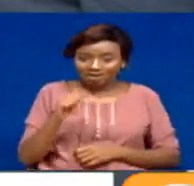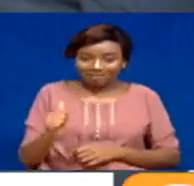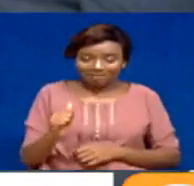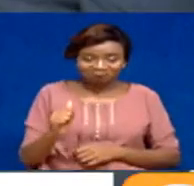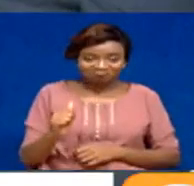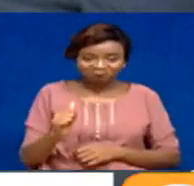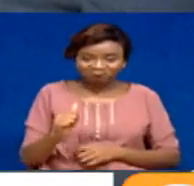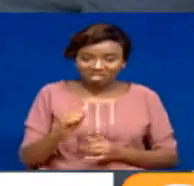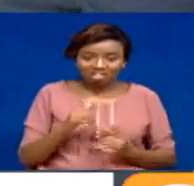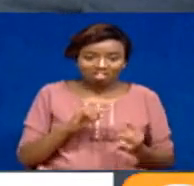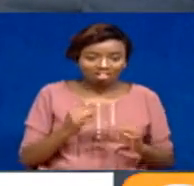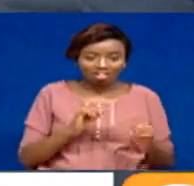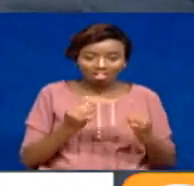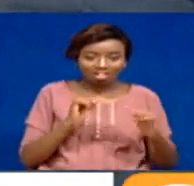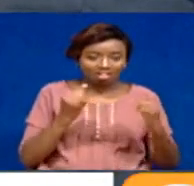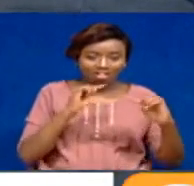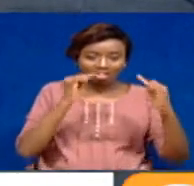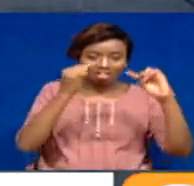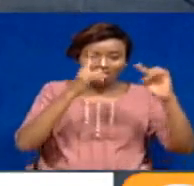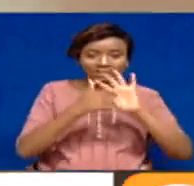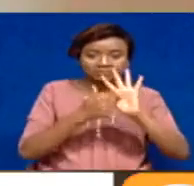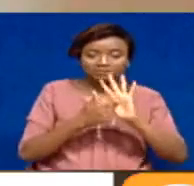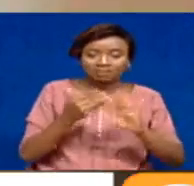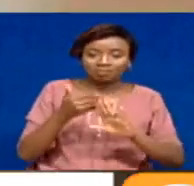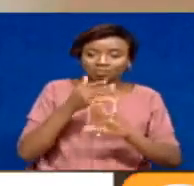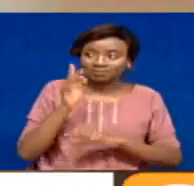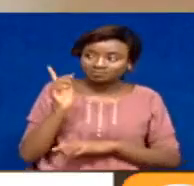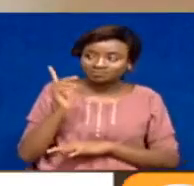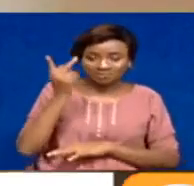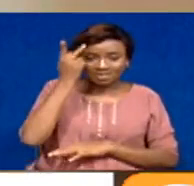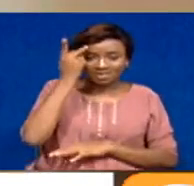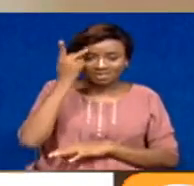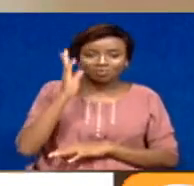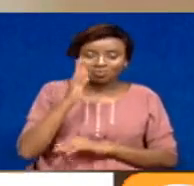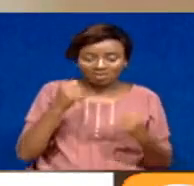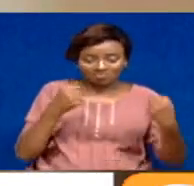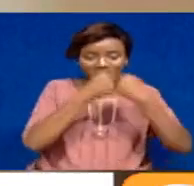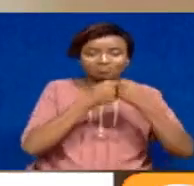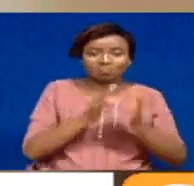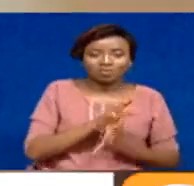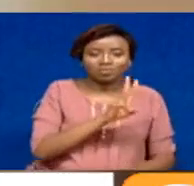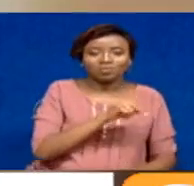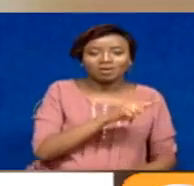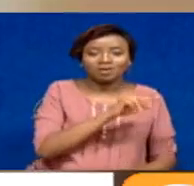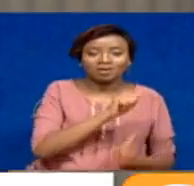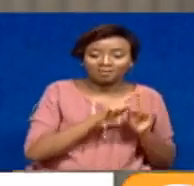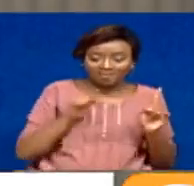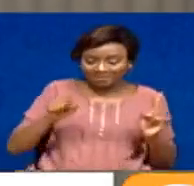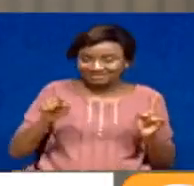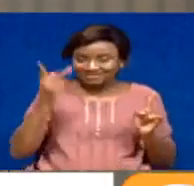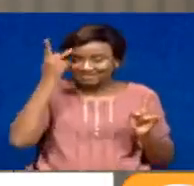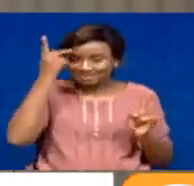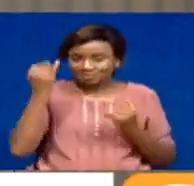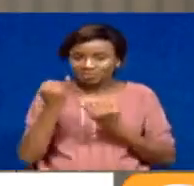for governorship. Jolted by the move, former Nairobi Governor Evans Kidero will battle Wanga as an independent candidate. And